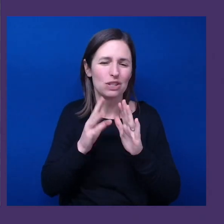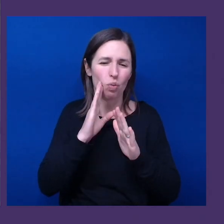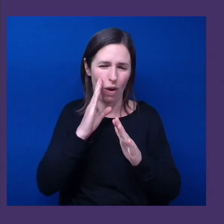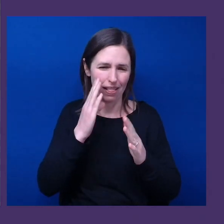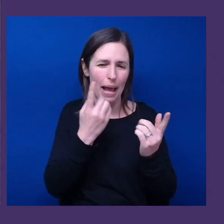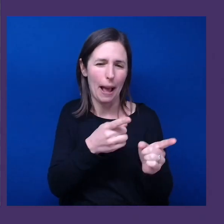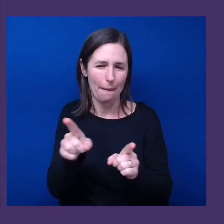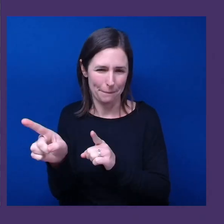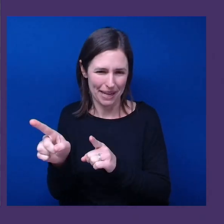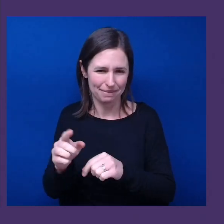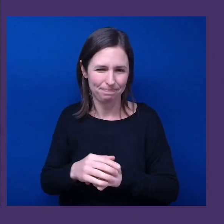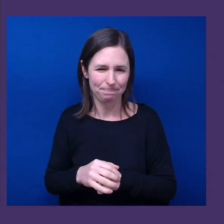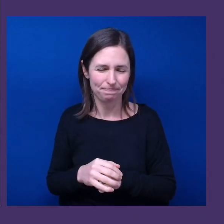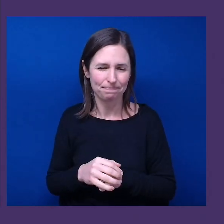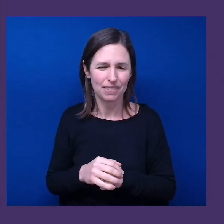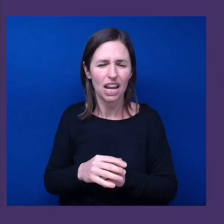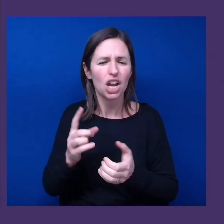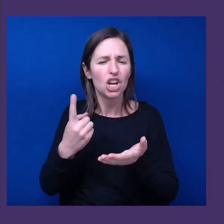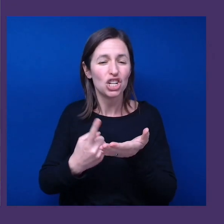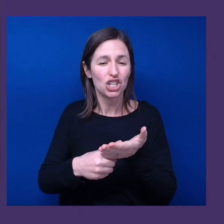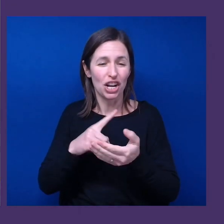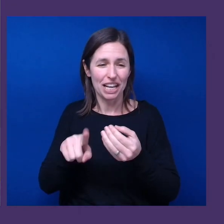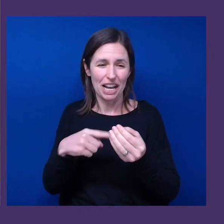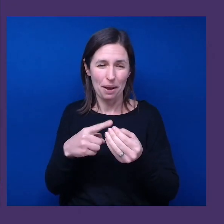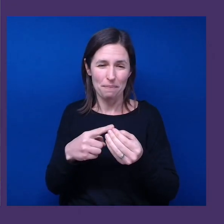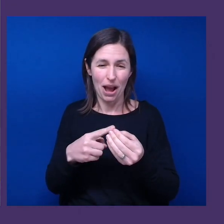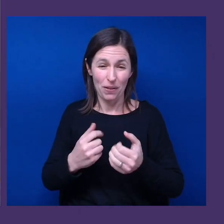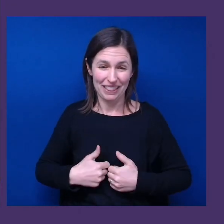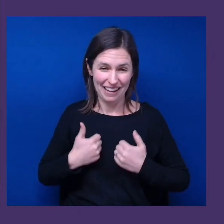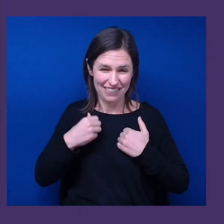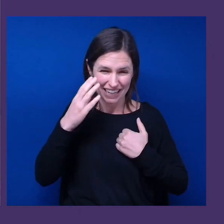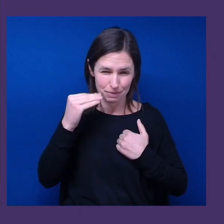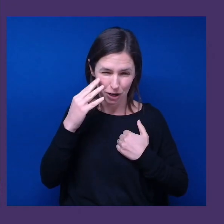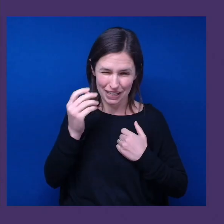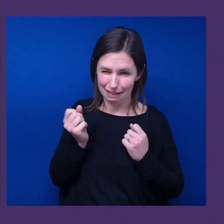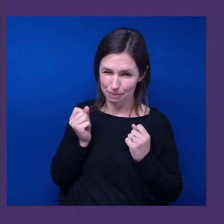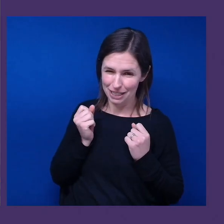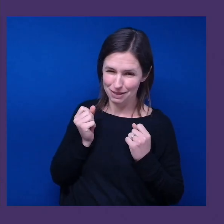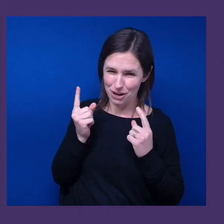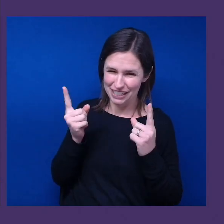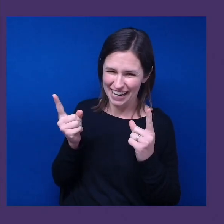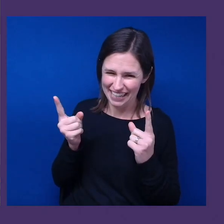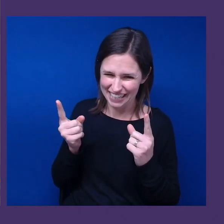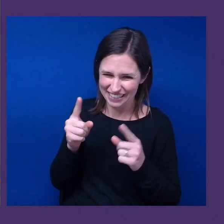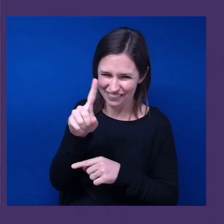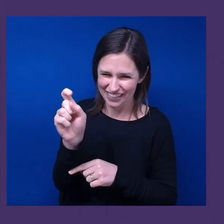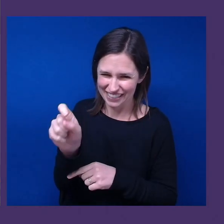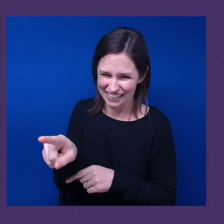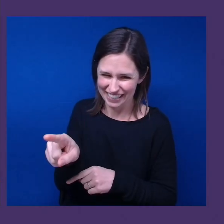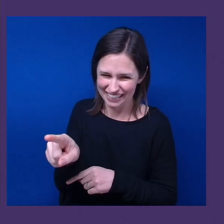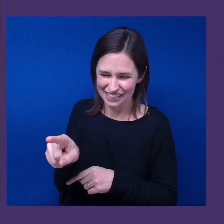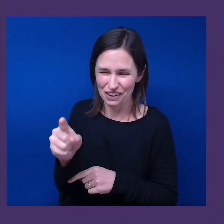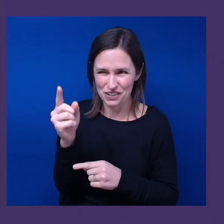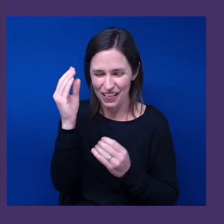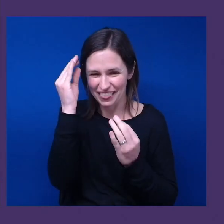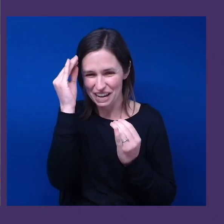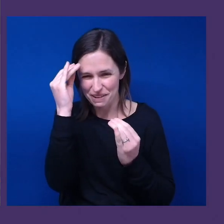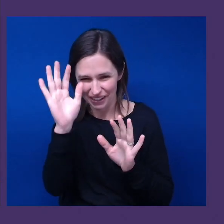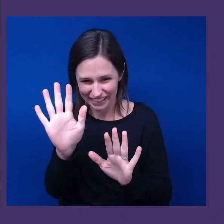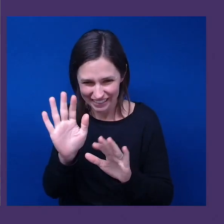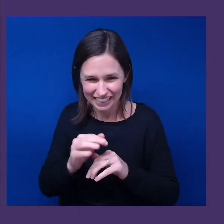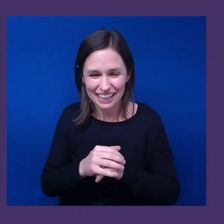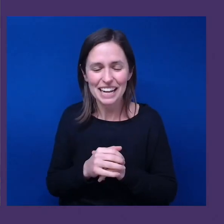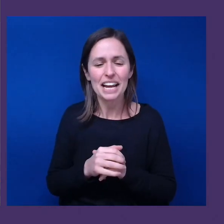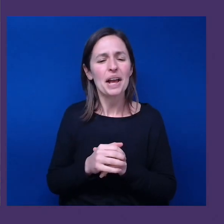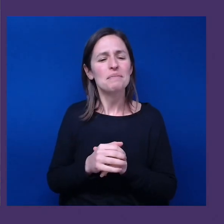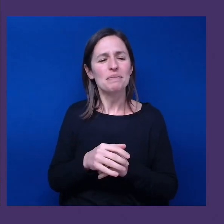I'd love, and this is spontaneous question, so, feel free to think on this one, but I'd love to understand an experience that you've had